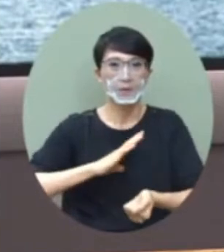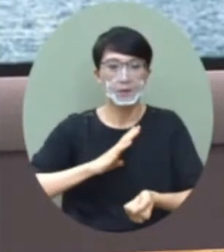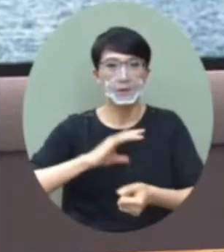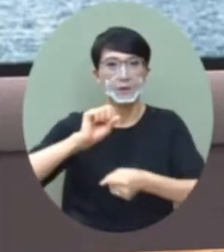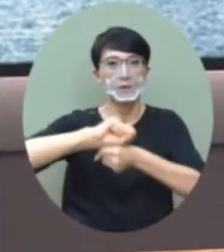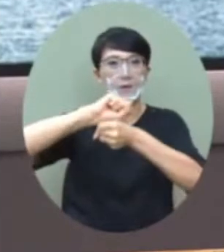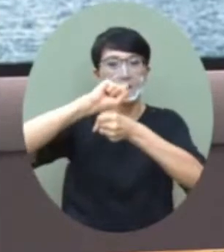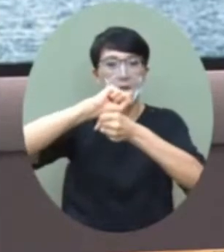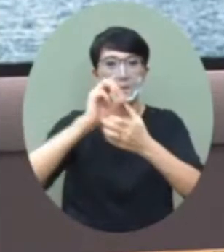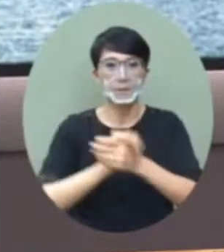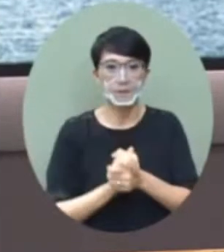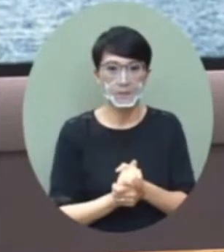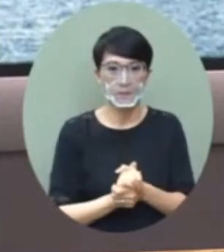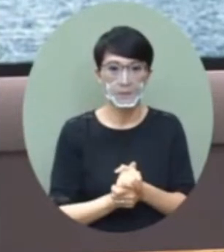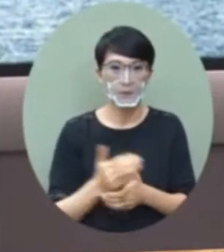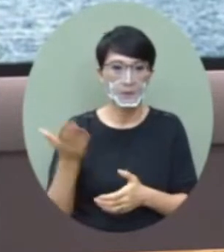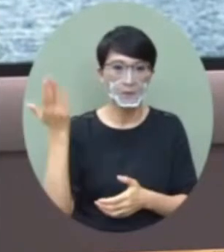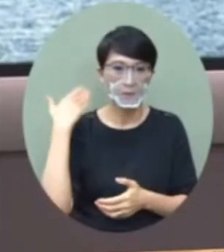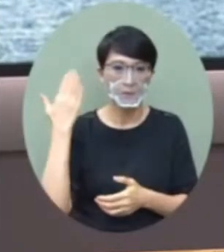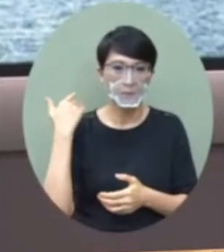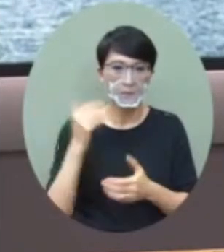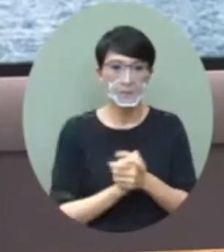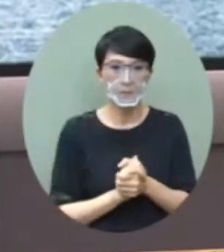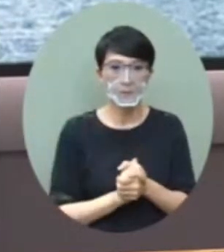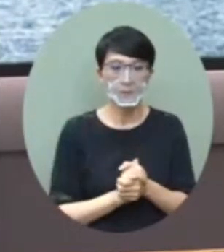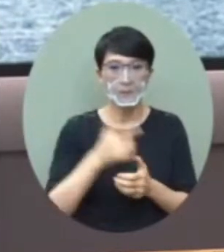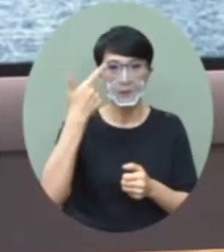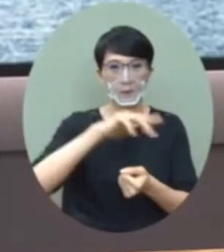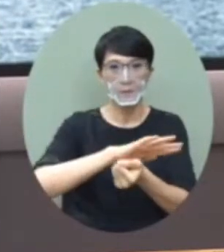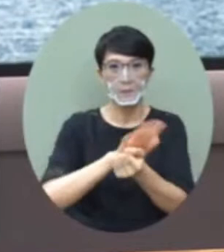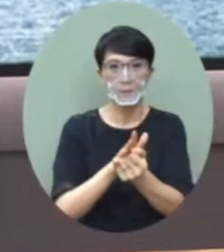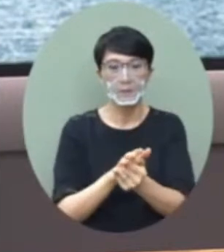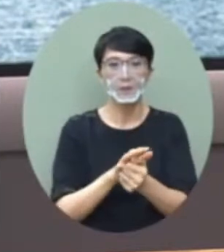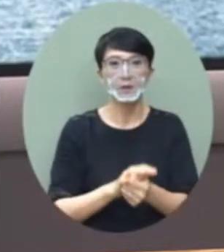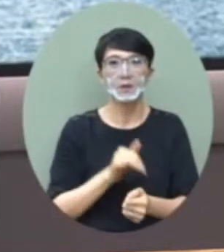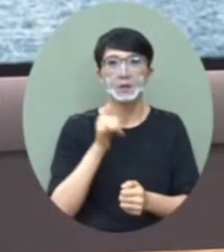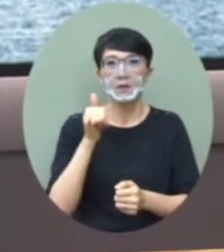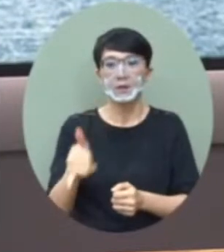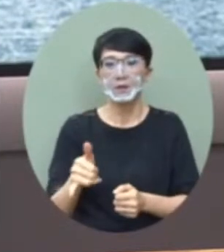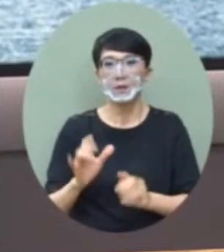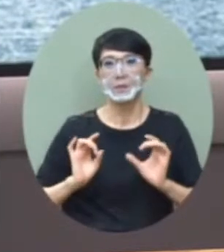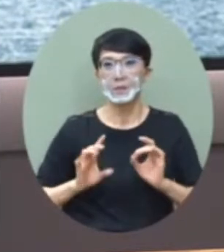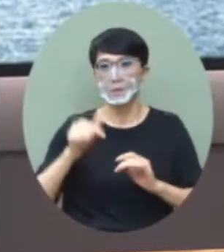For private hospitals who suspend certain services due to different reasons,